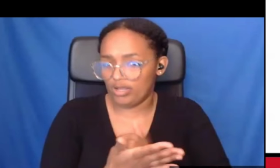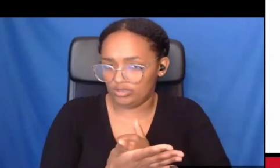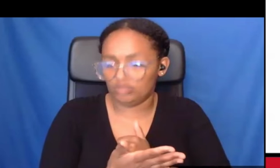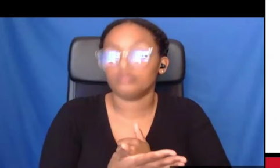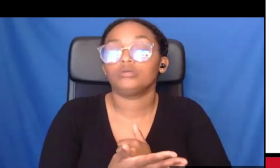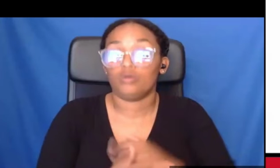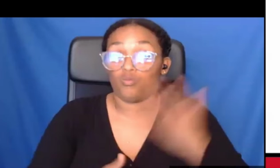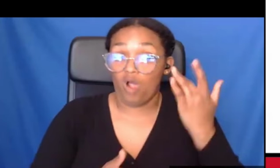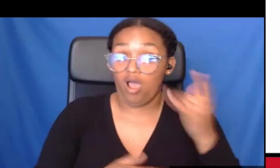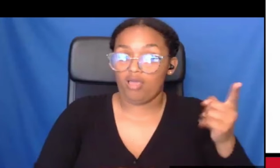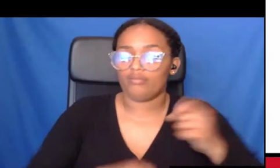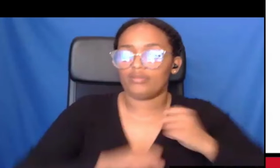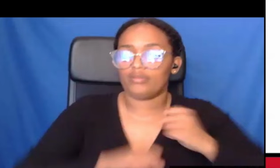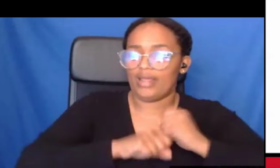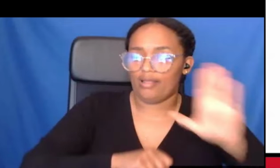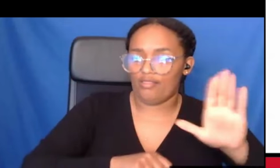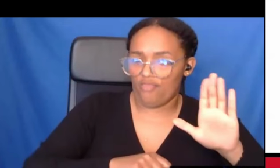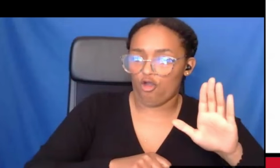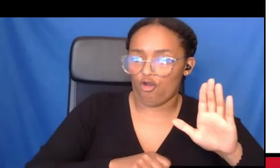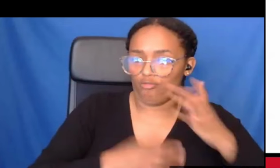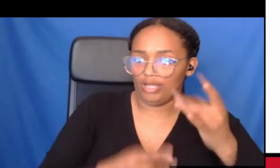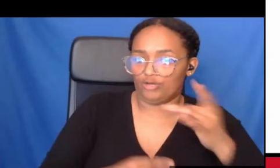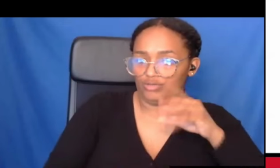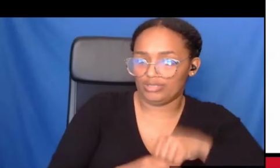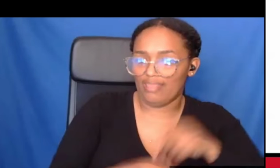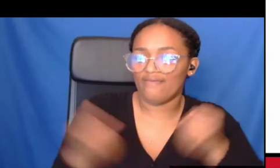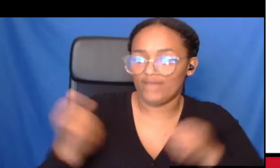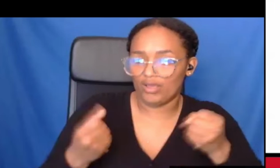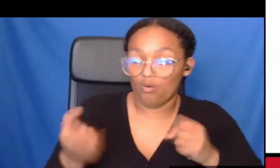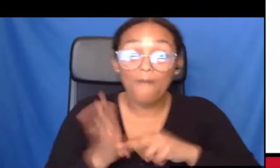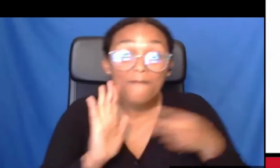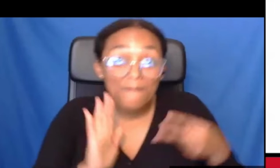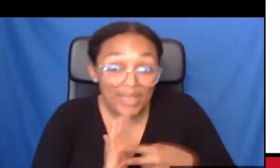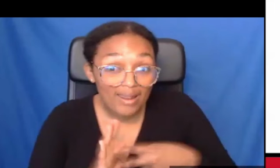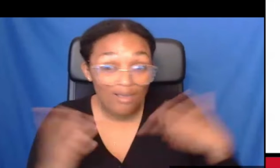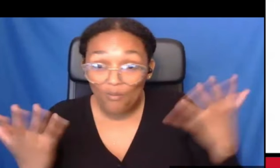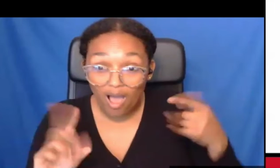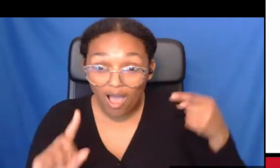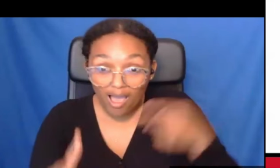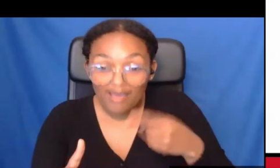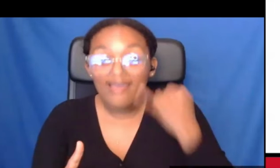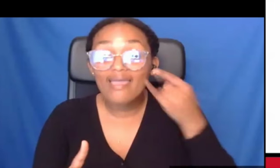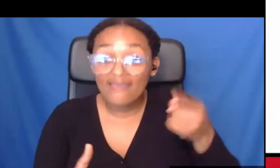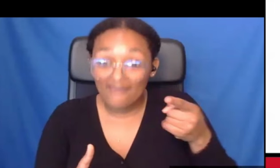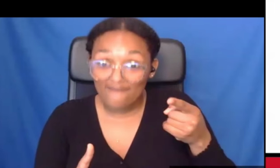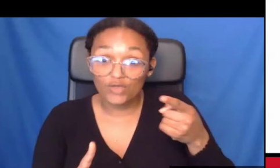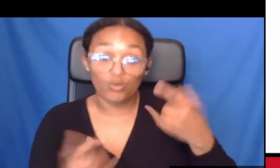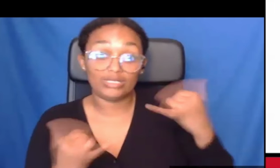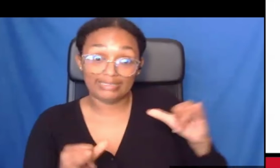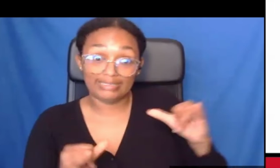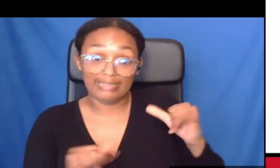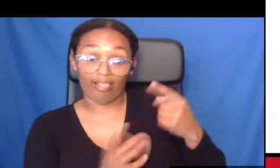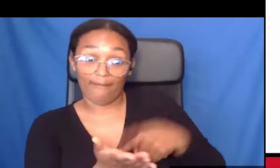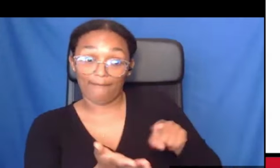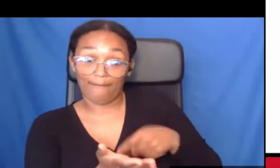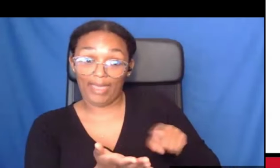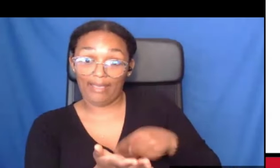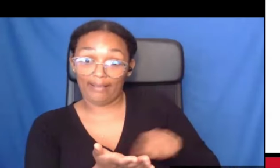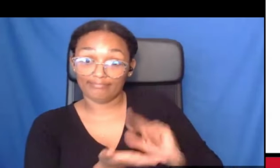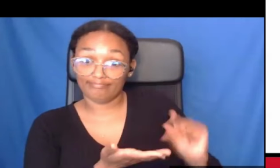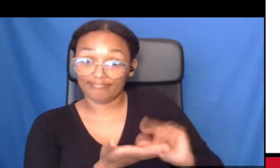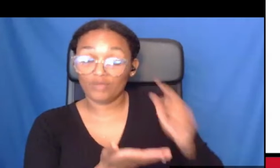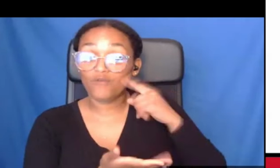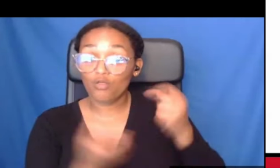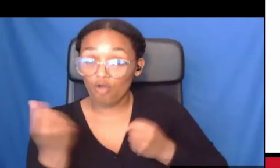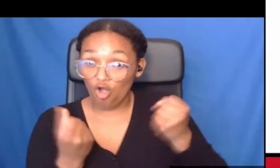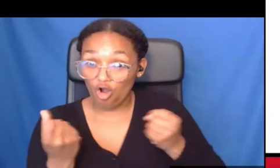vehicle. That's a little bit of a wordy way of saying if you finance the vehicle, the bank is going to make sure that you're protecting their